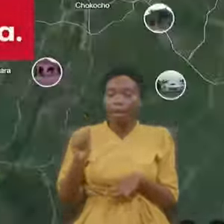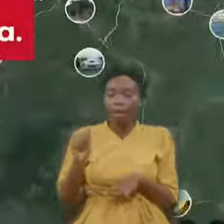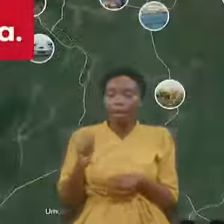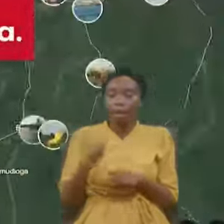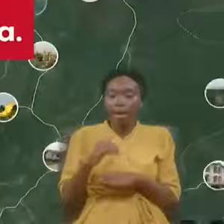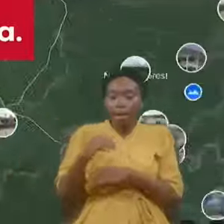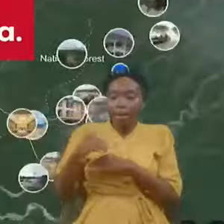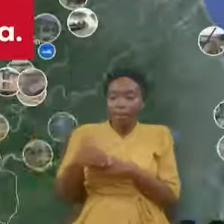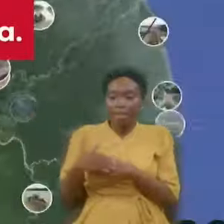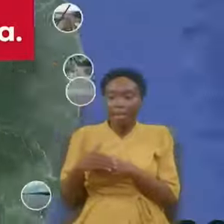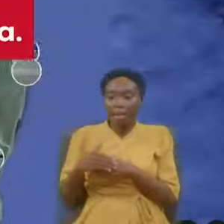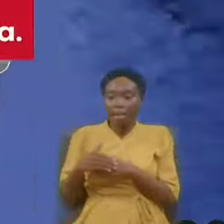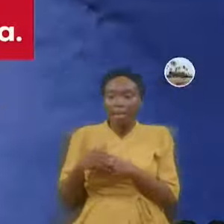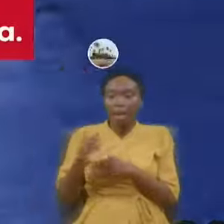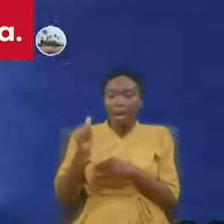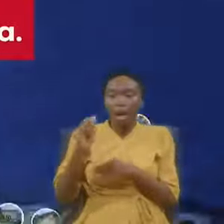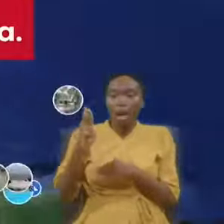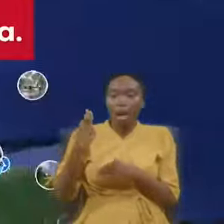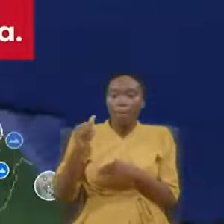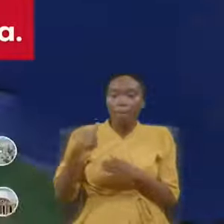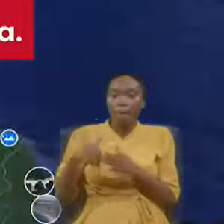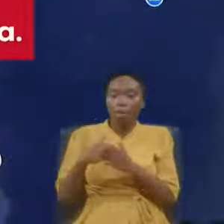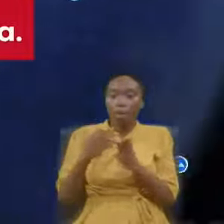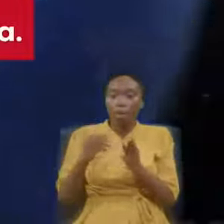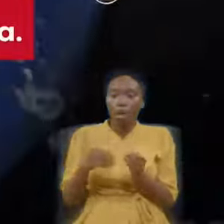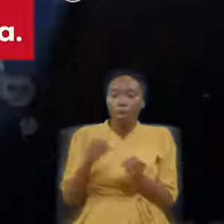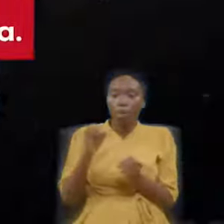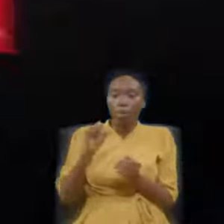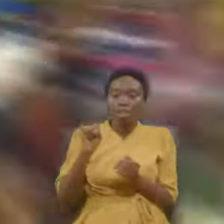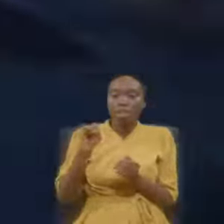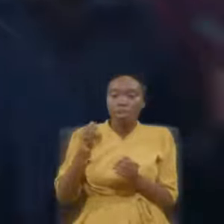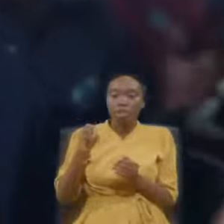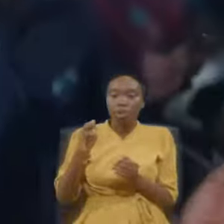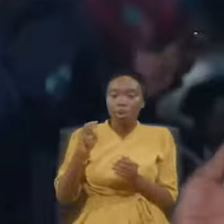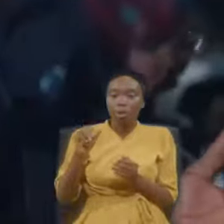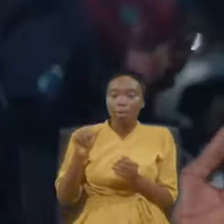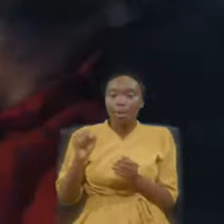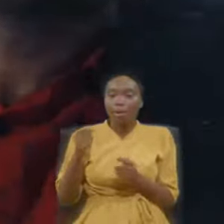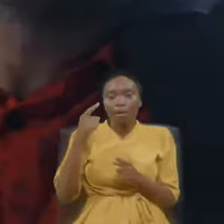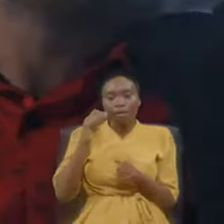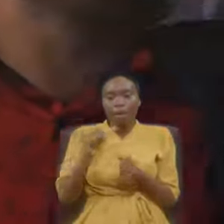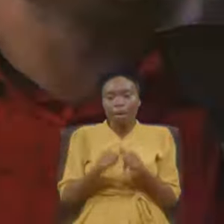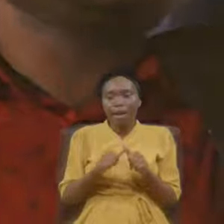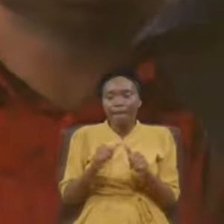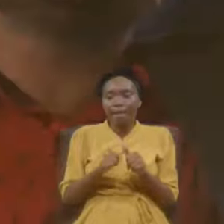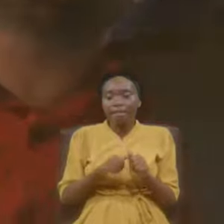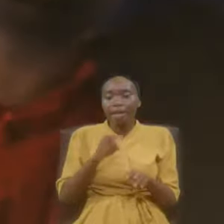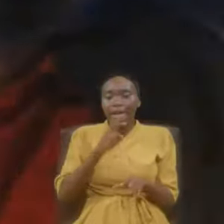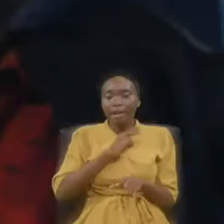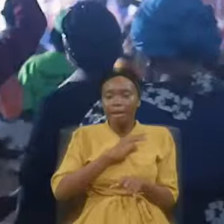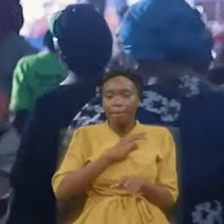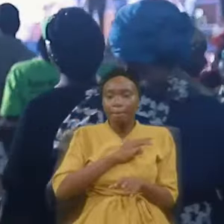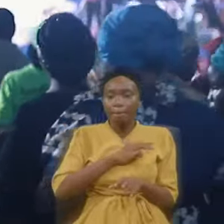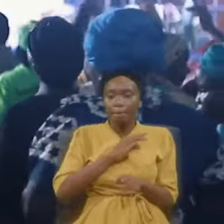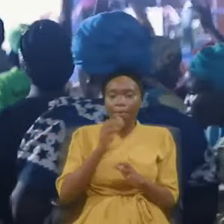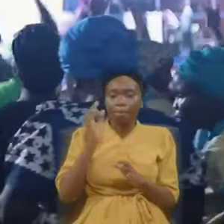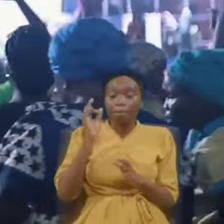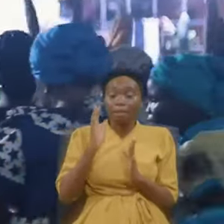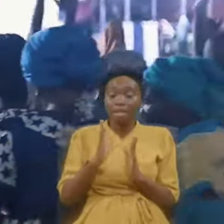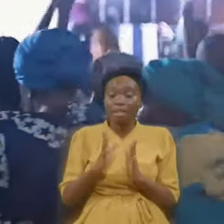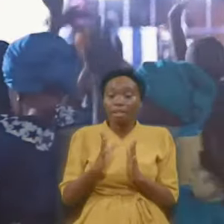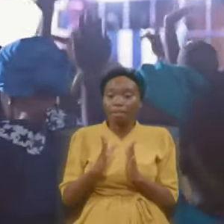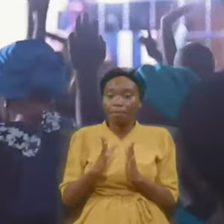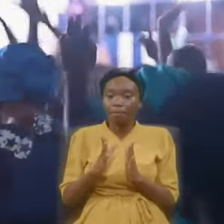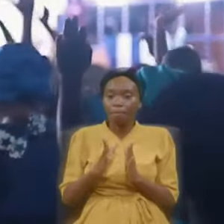beside Aba New Park Osisioma Enugu Port Harcourt Expressway, Aba. For every minister passing through a tough